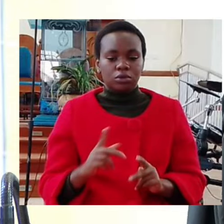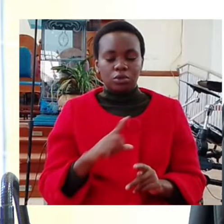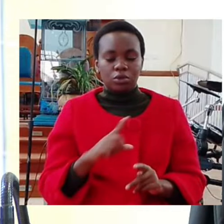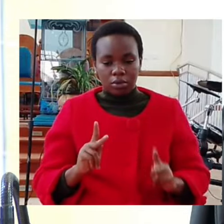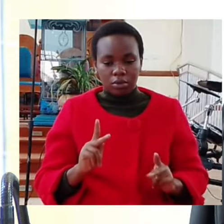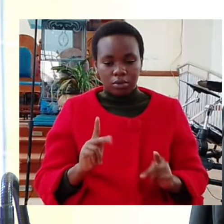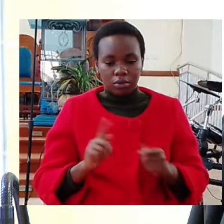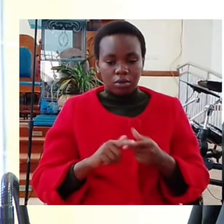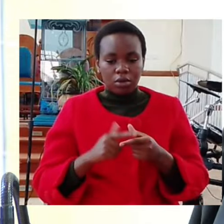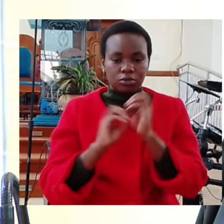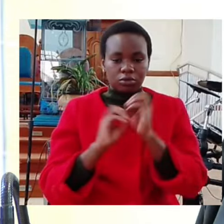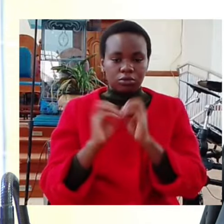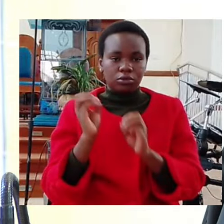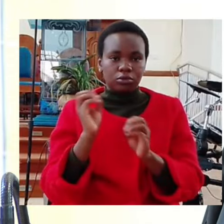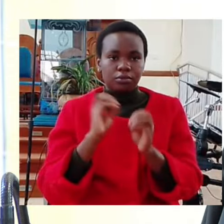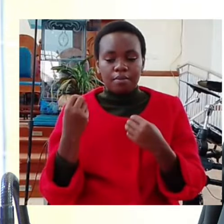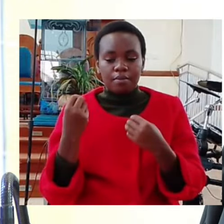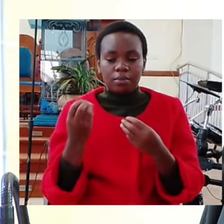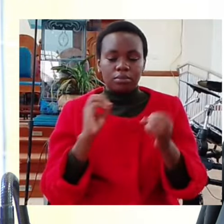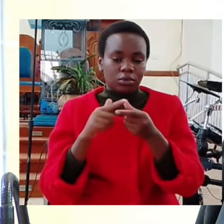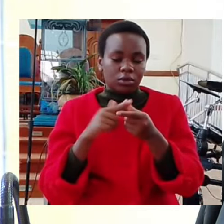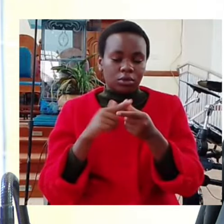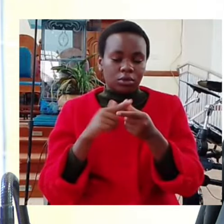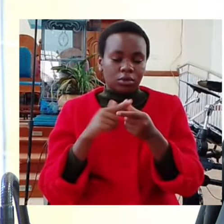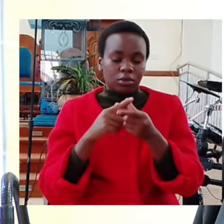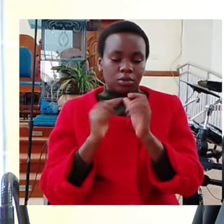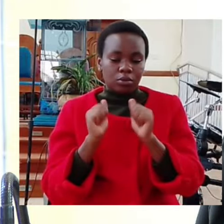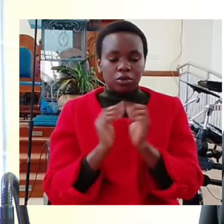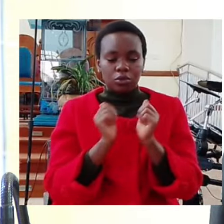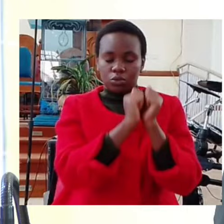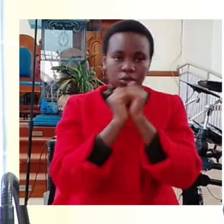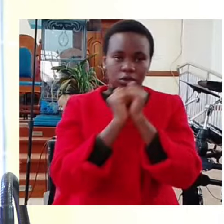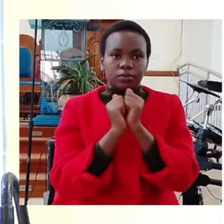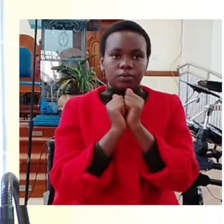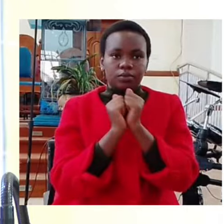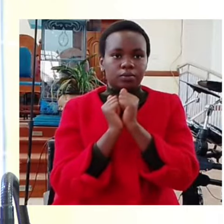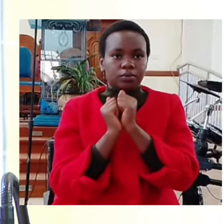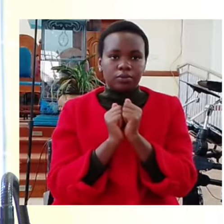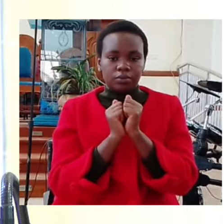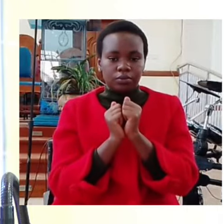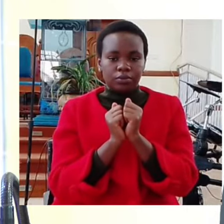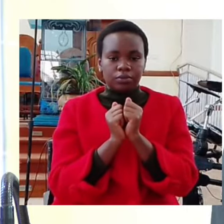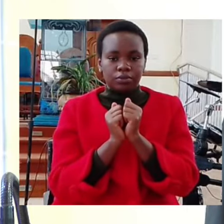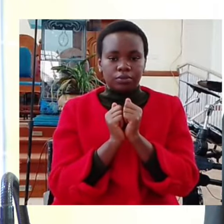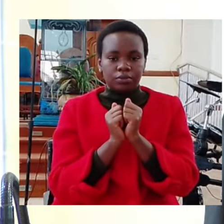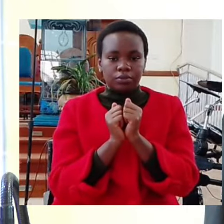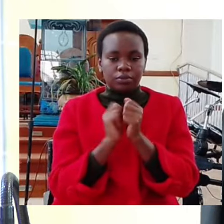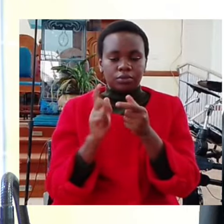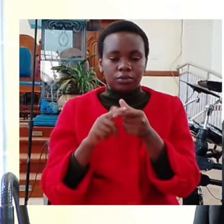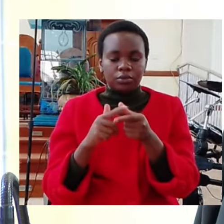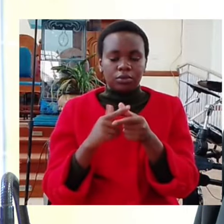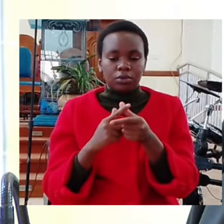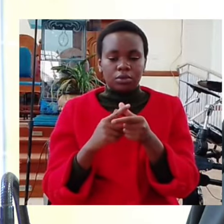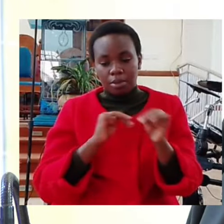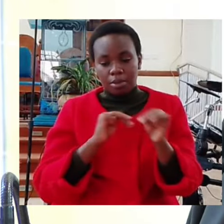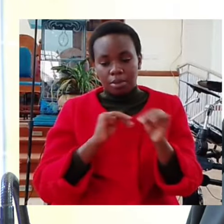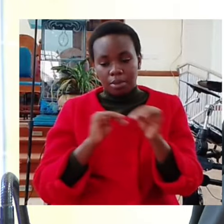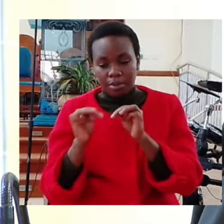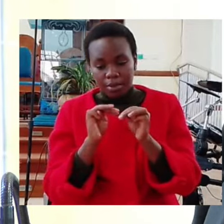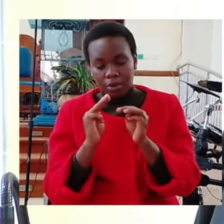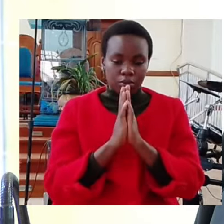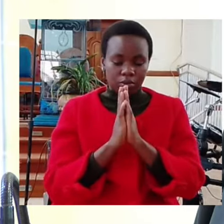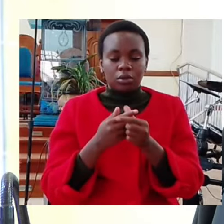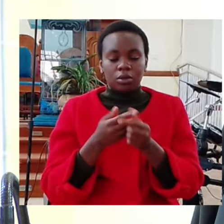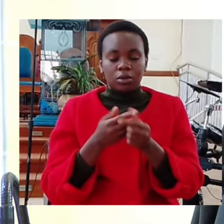besha. No doka guhoya nawe. Bana director doka kuhoya nawe. Pray with them. Just tell them, Lord, bless